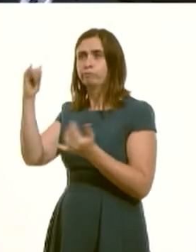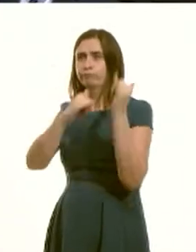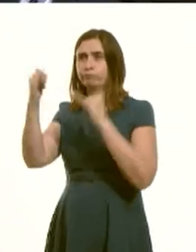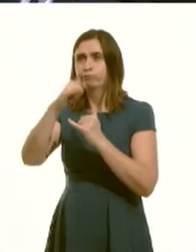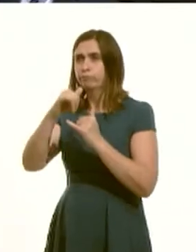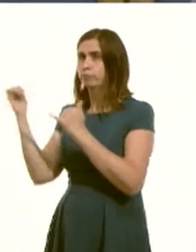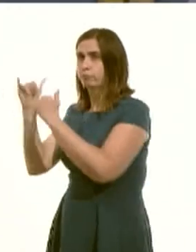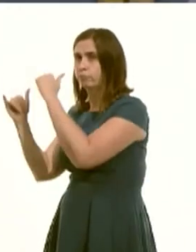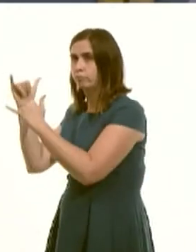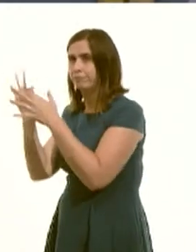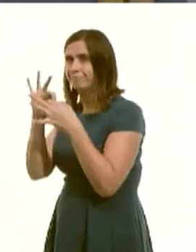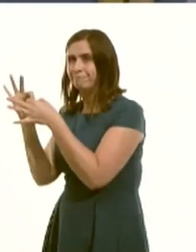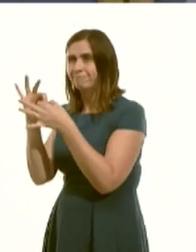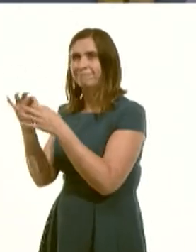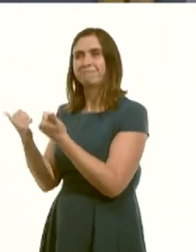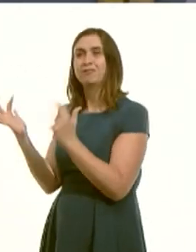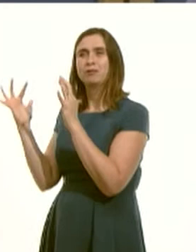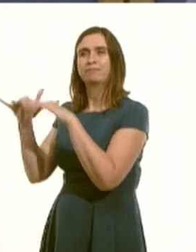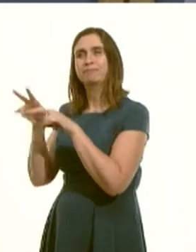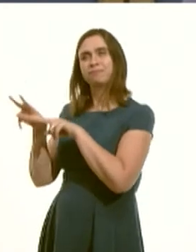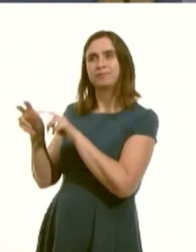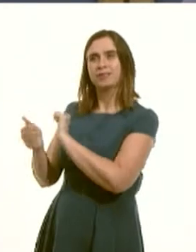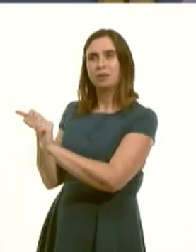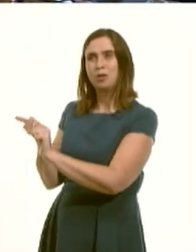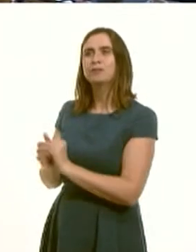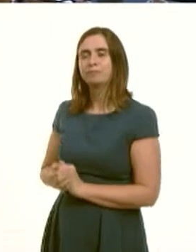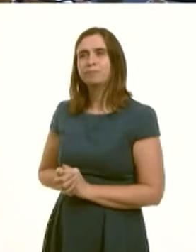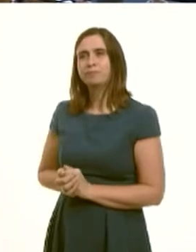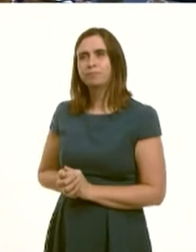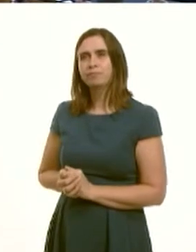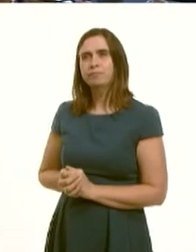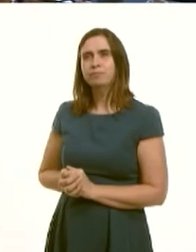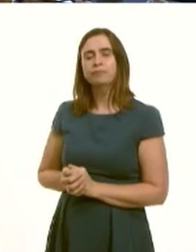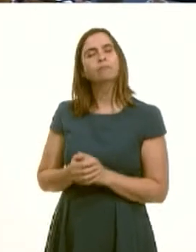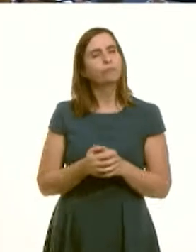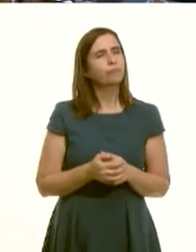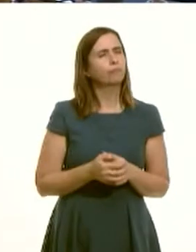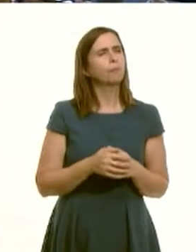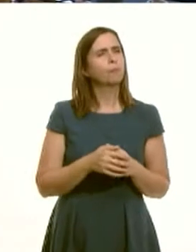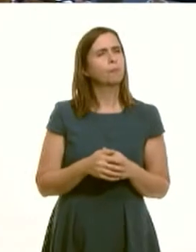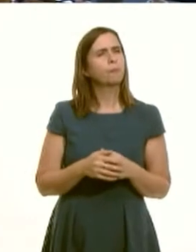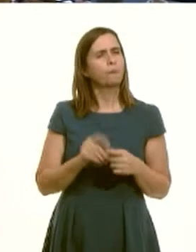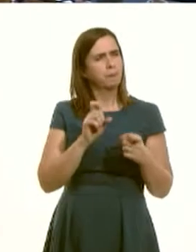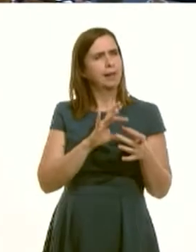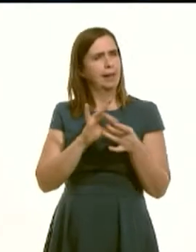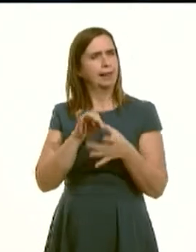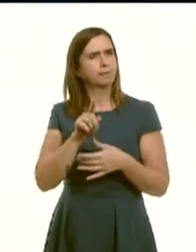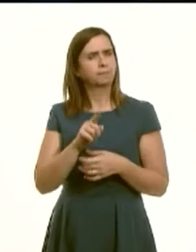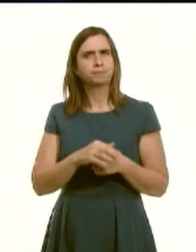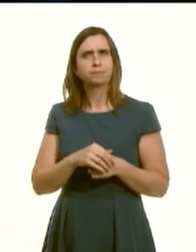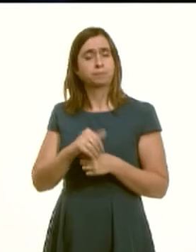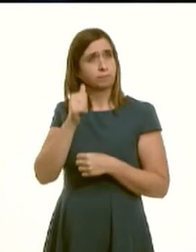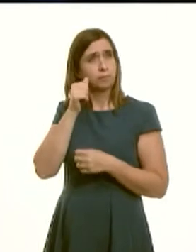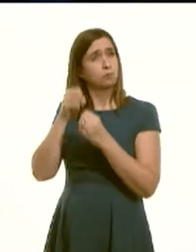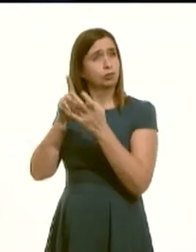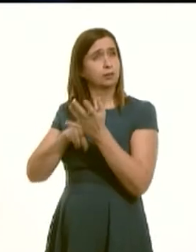crowds. Aaron Davis. Thank you, Presiding Officer. First Minister, leading on from that then, I'm sure you've been briefed, if not read the remarks of